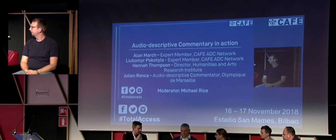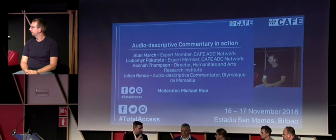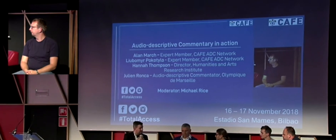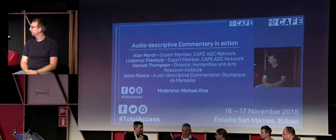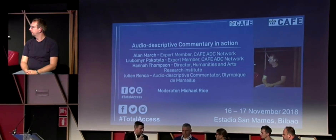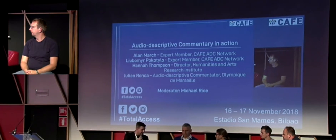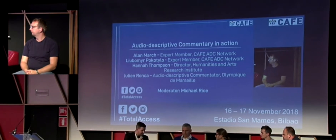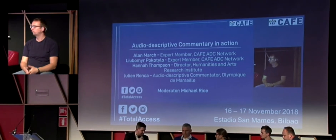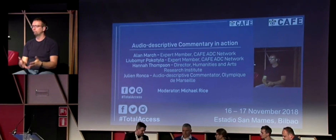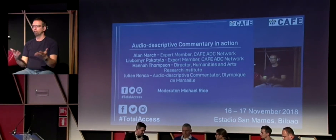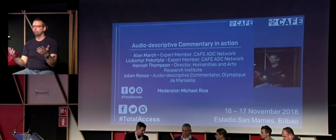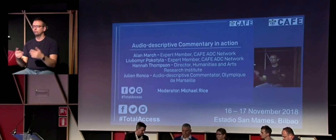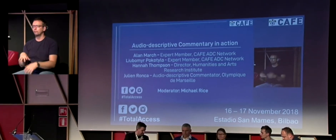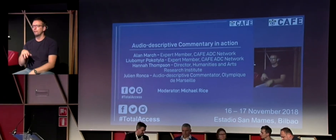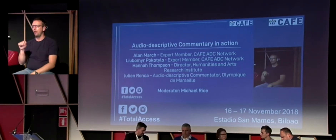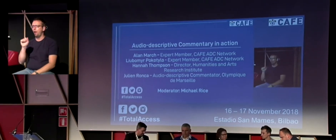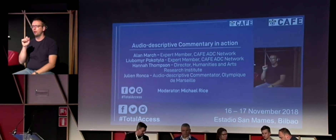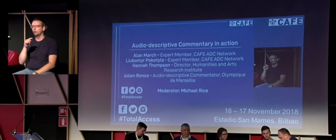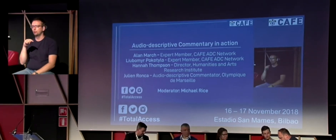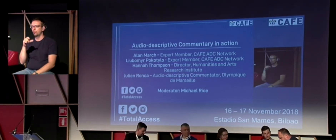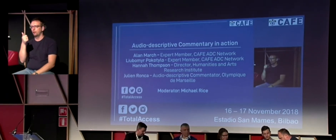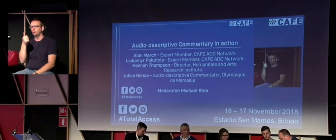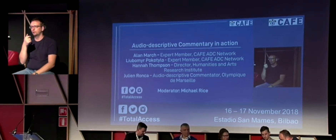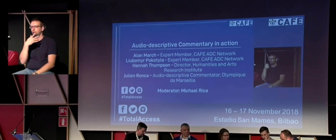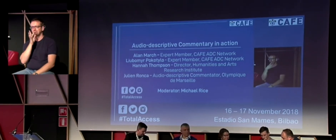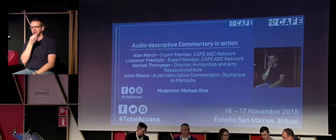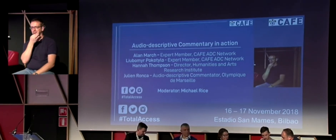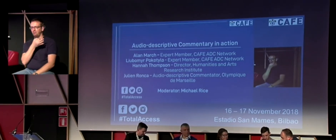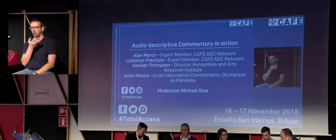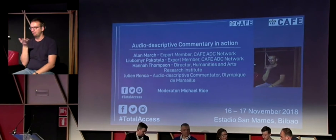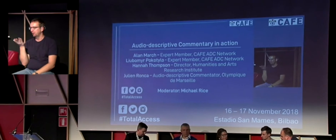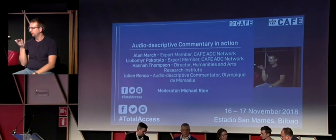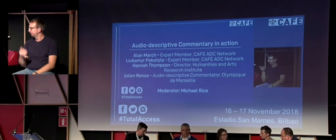Yep. So Alan, we'll start with you first of all then.